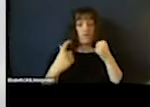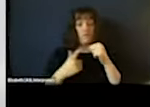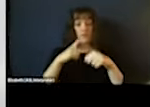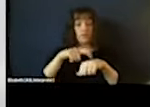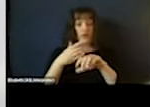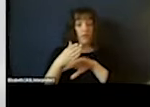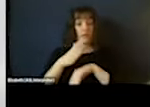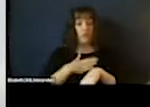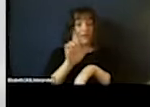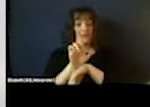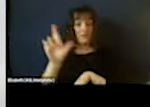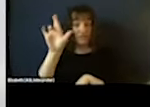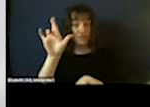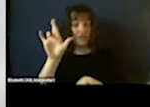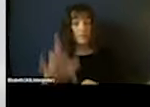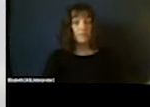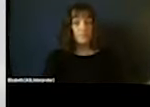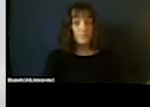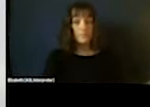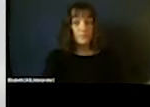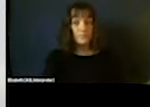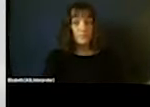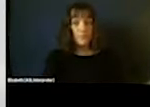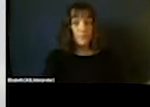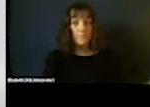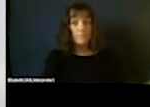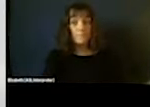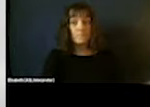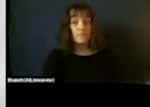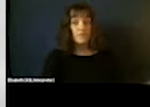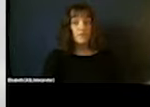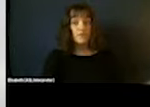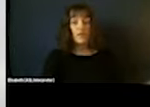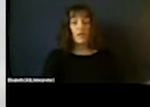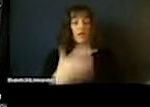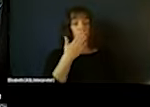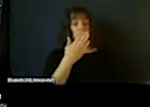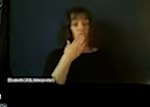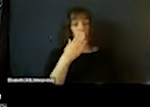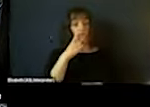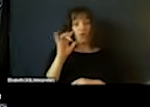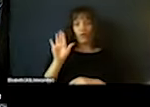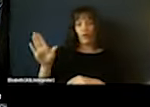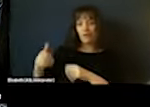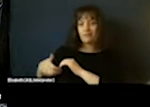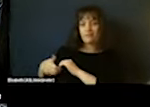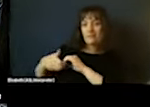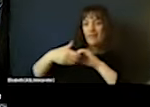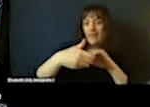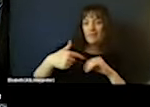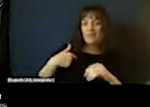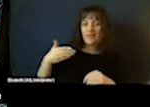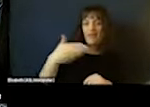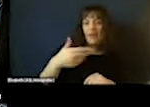her wonderful escort, I launched from the Kazakhstan and went to the space station. And my mission was mainly